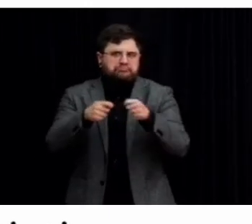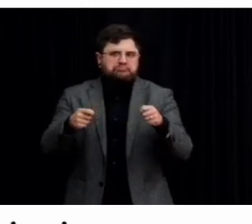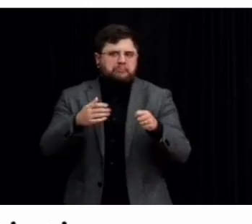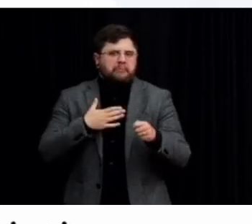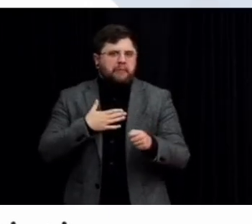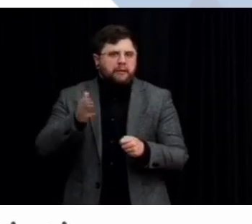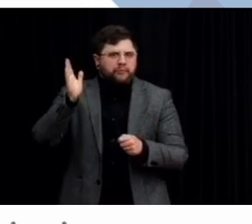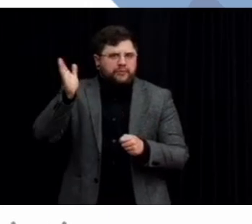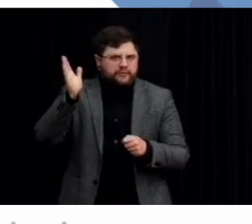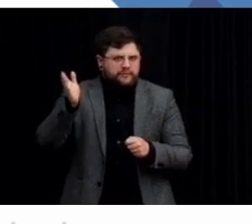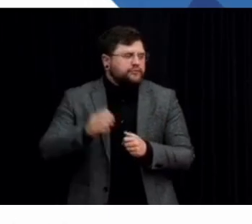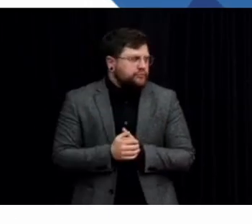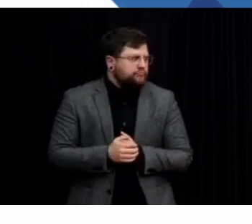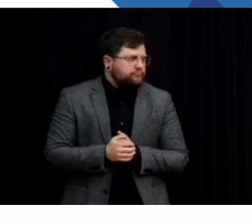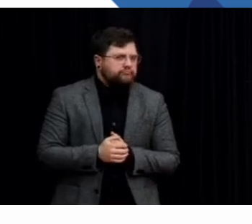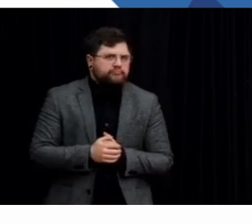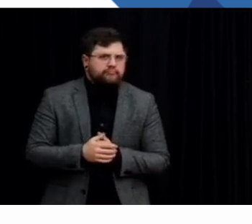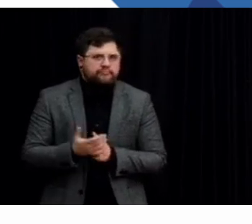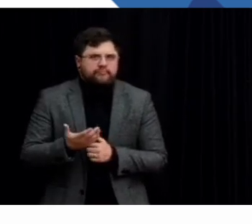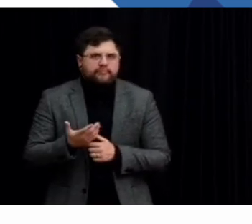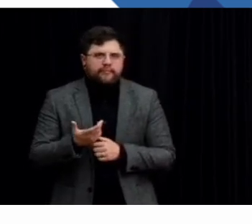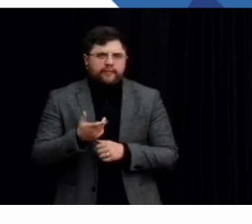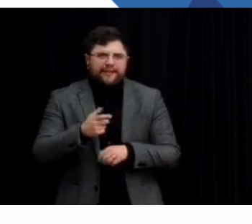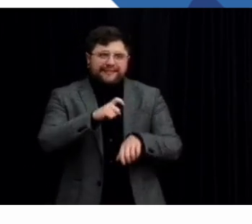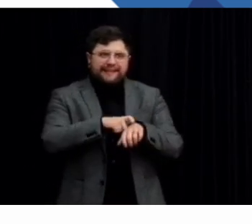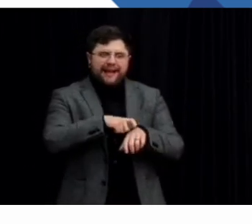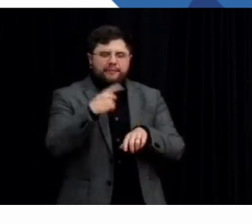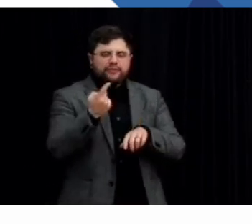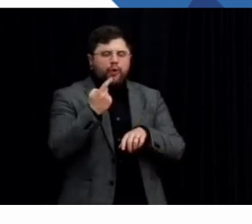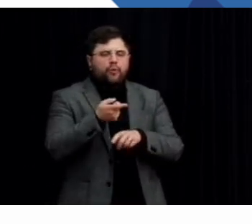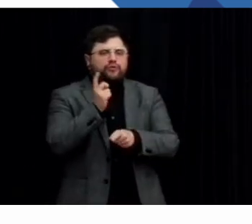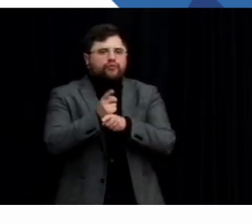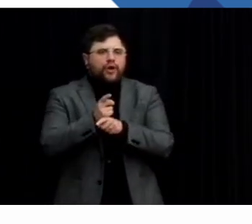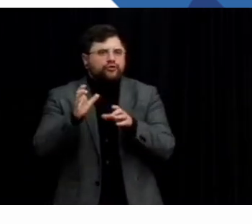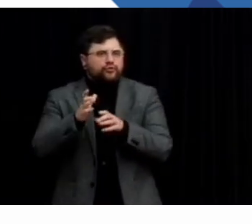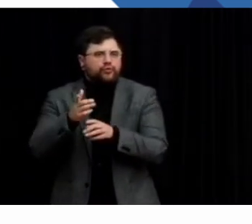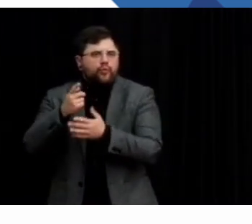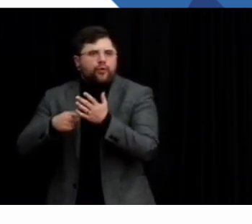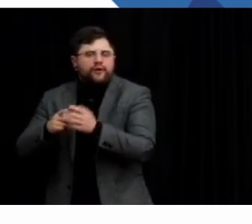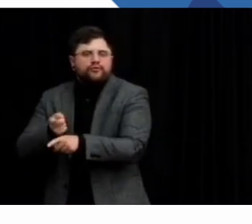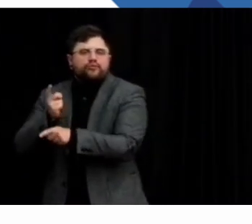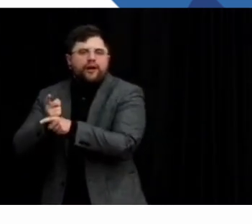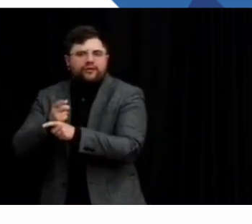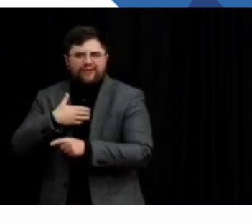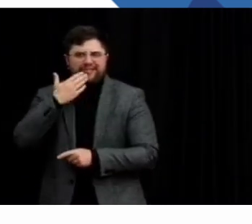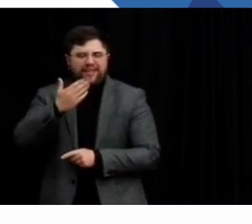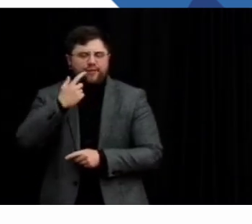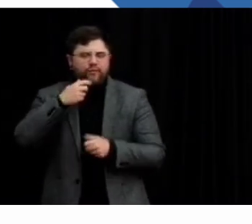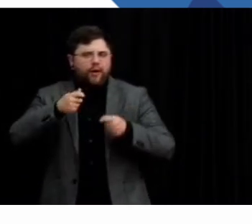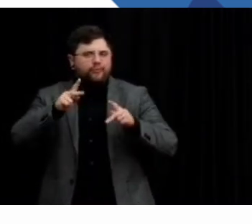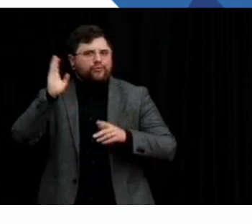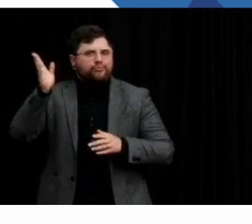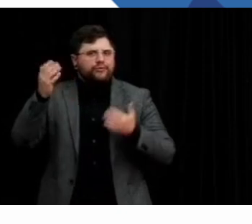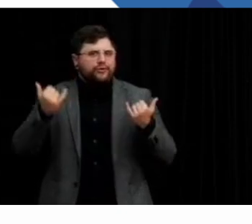my presentation. The time is always right to do what is right, and I thank you for the opportunity to present before you today.